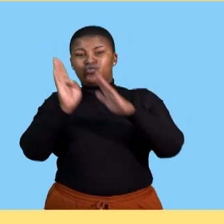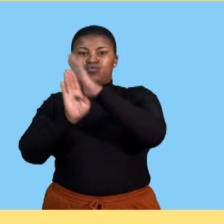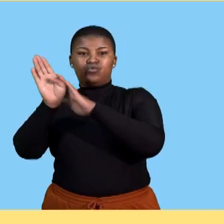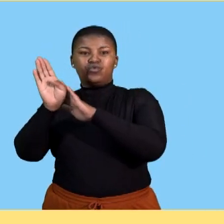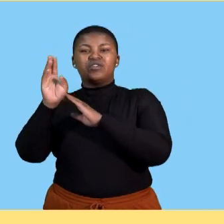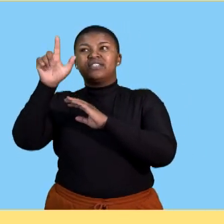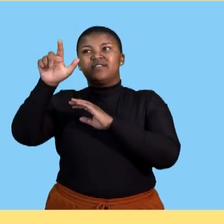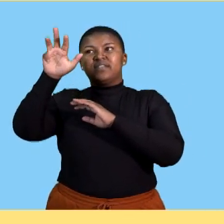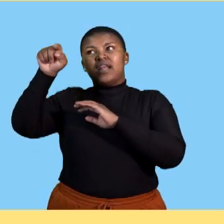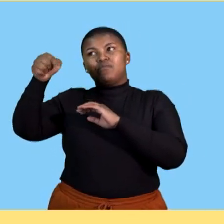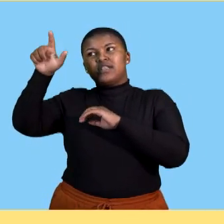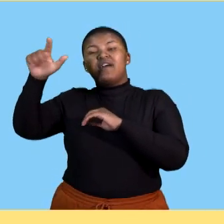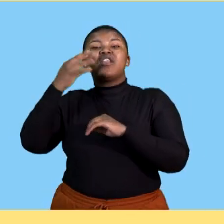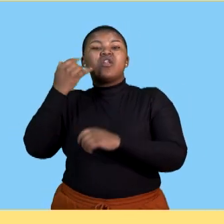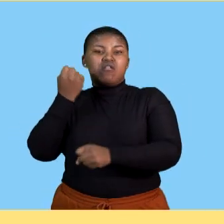79.7% in